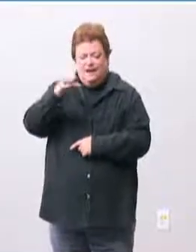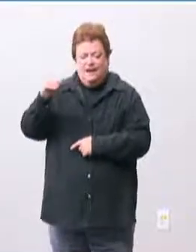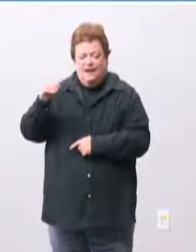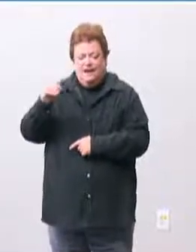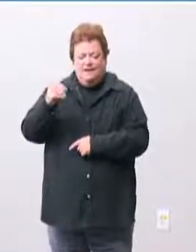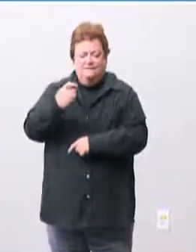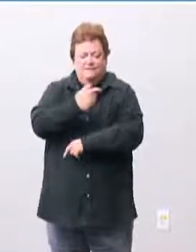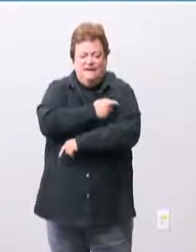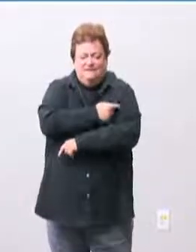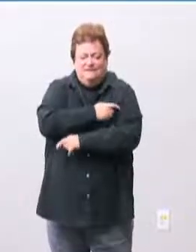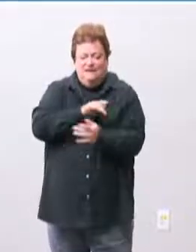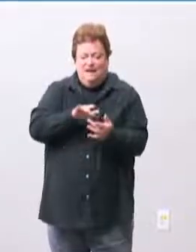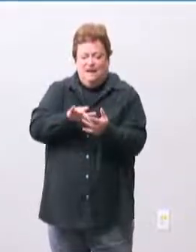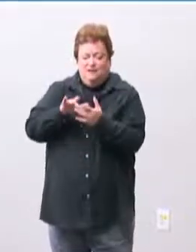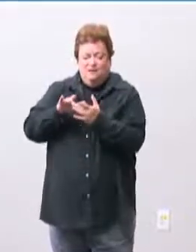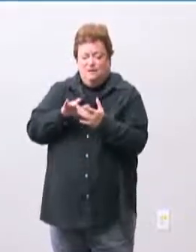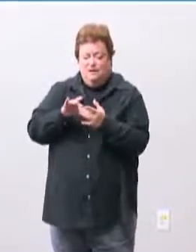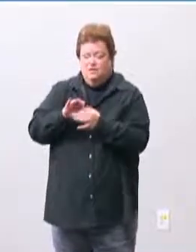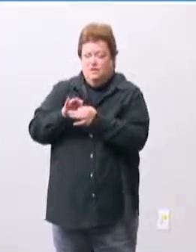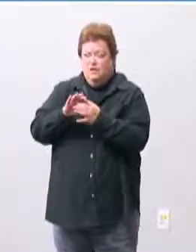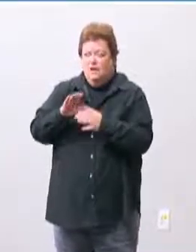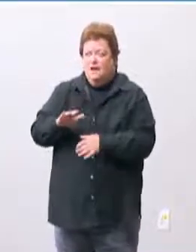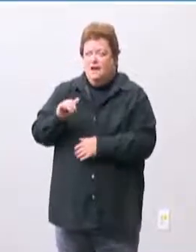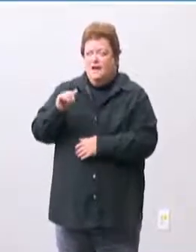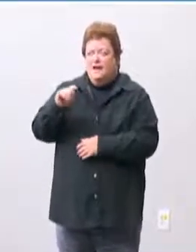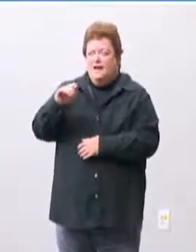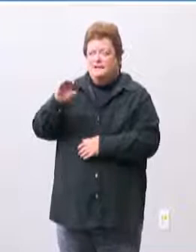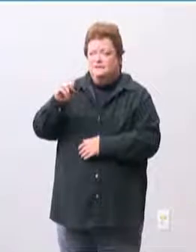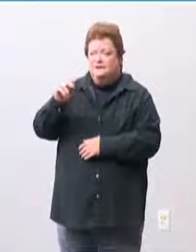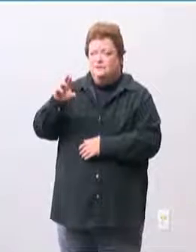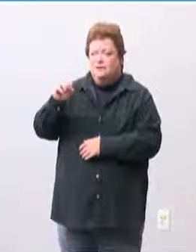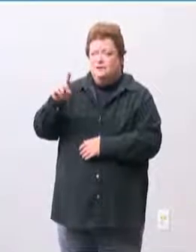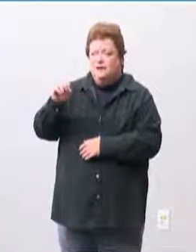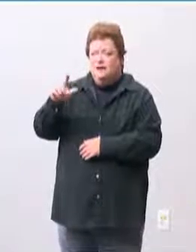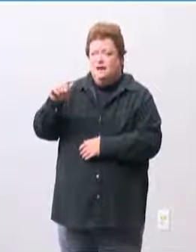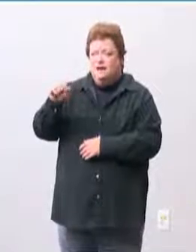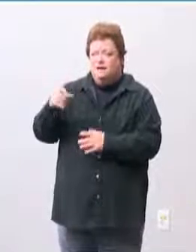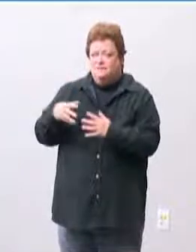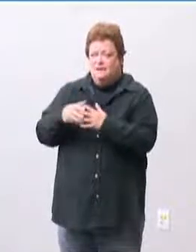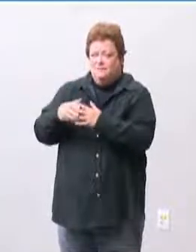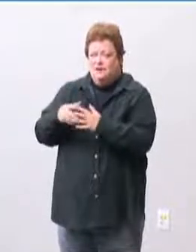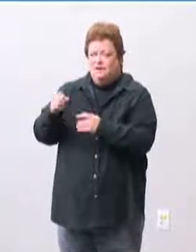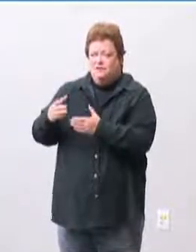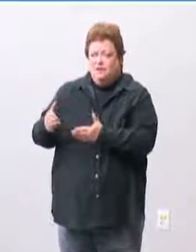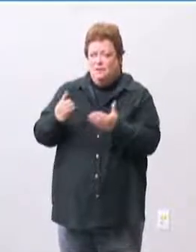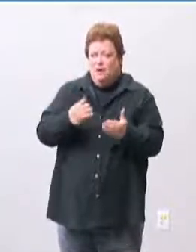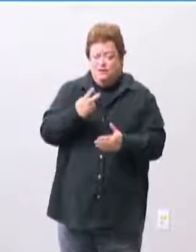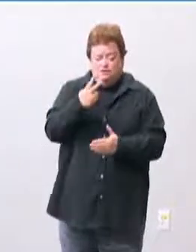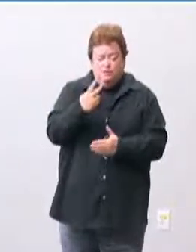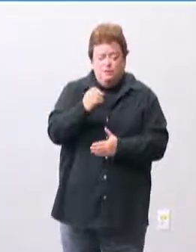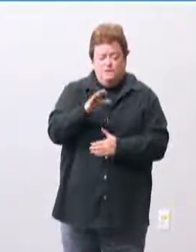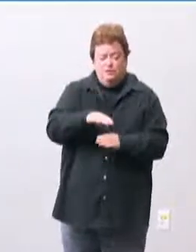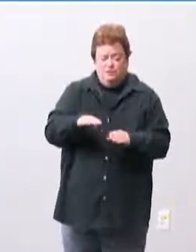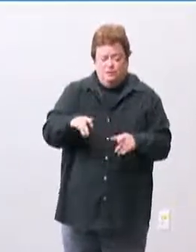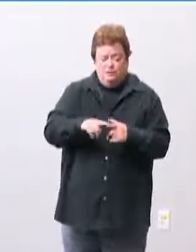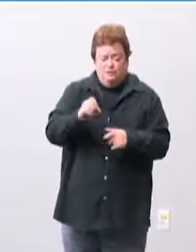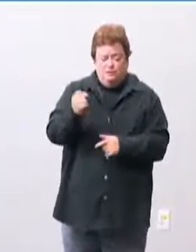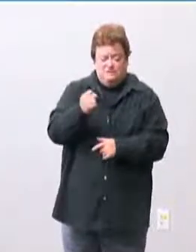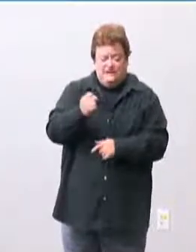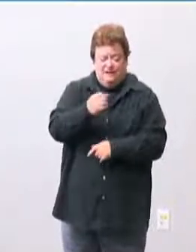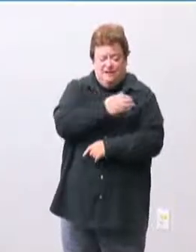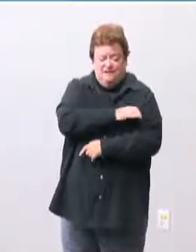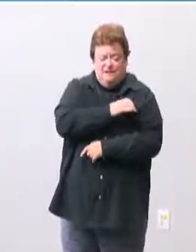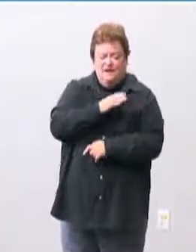outreach coordinator at El Centro de las Americas. She brought 2 of her children to Saturday's clinic and shared why